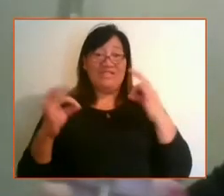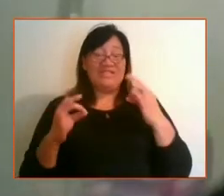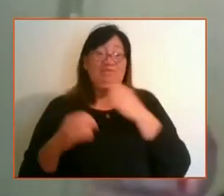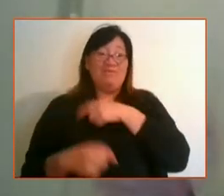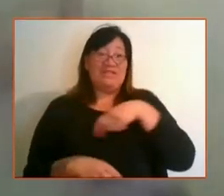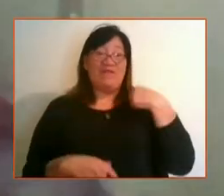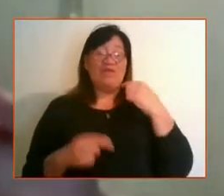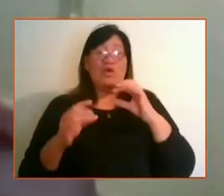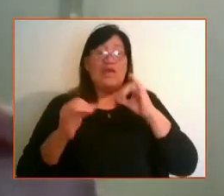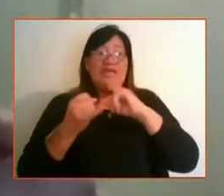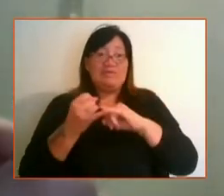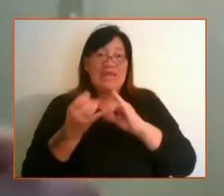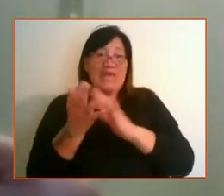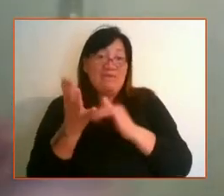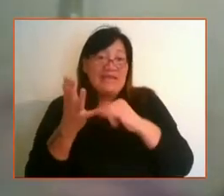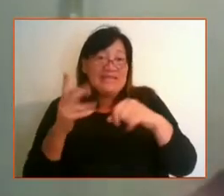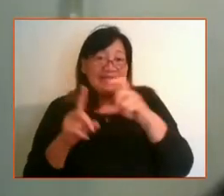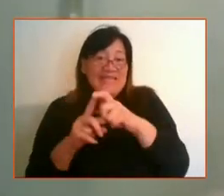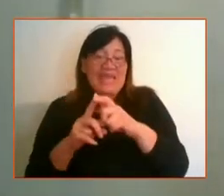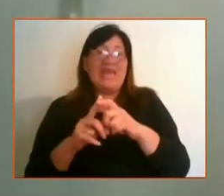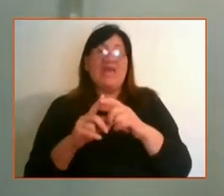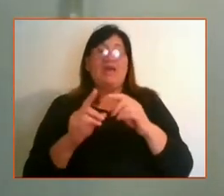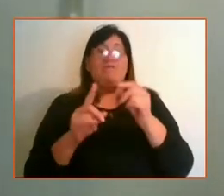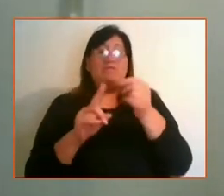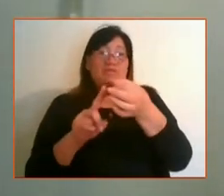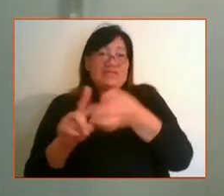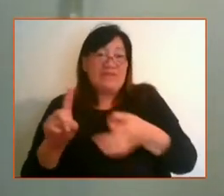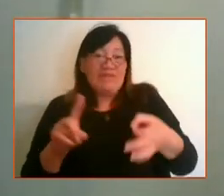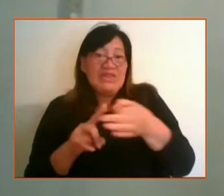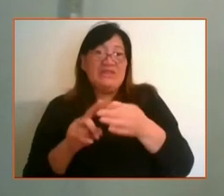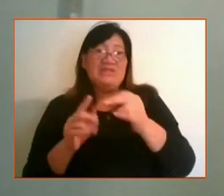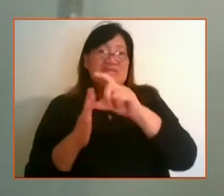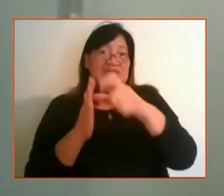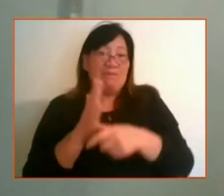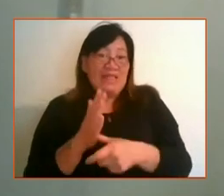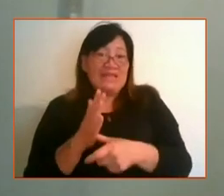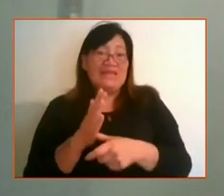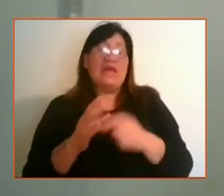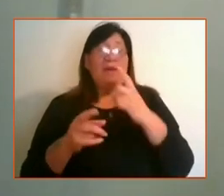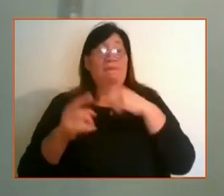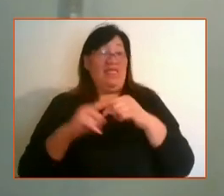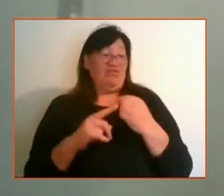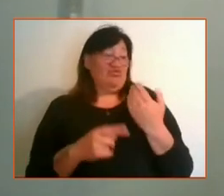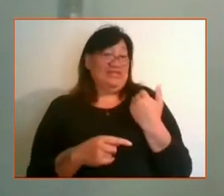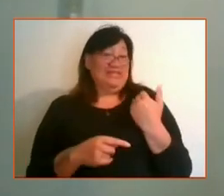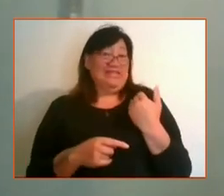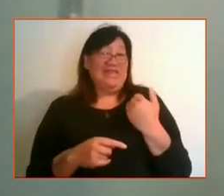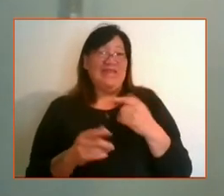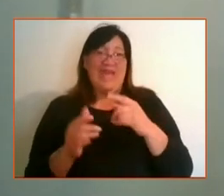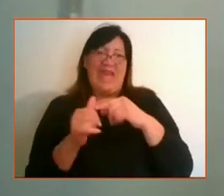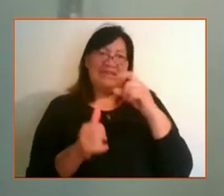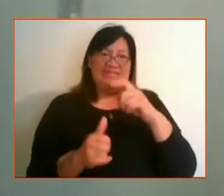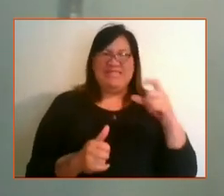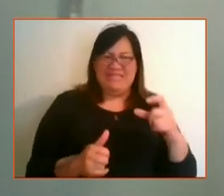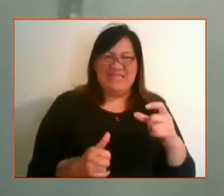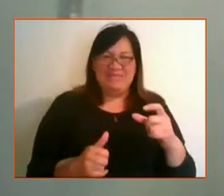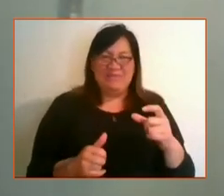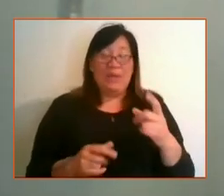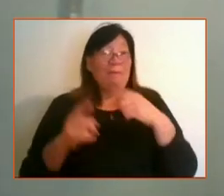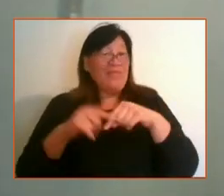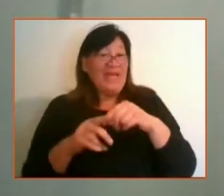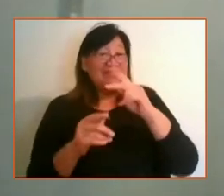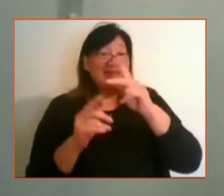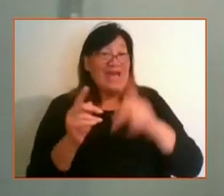Disability Issues, Associate Minister for Pacific, and then, of course, more recently, ACC, but of course, Arts, Culture and